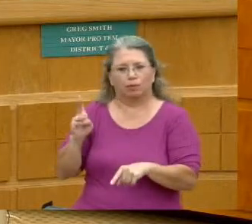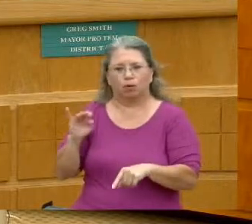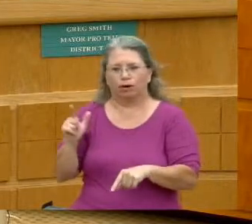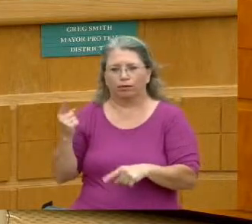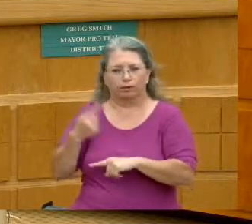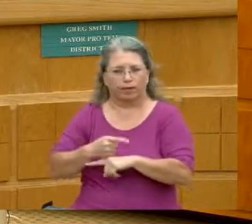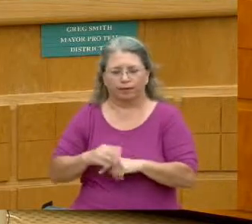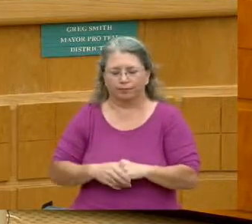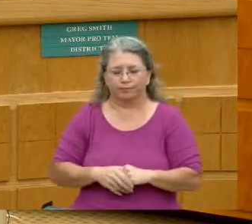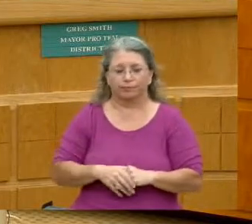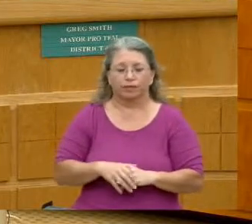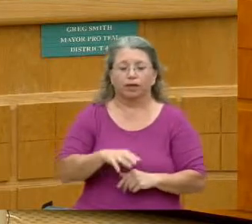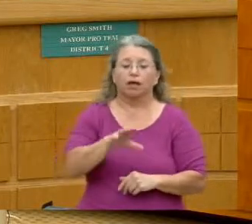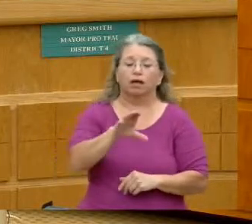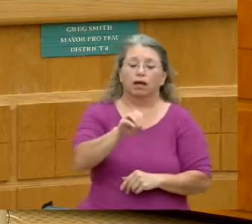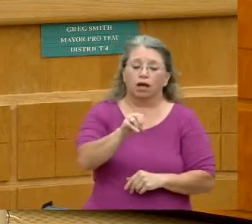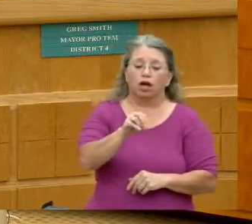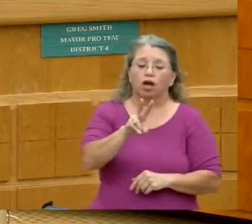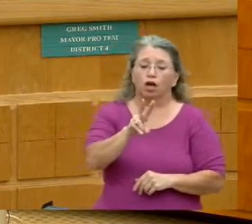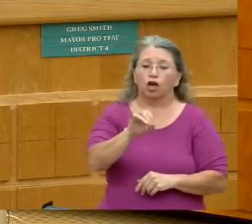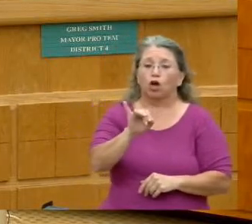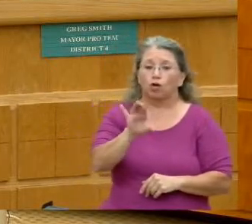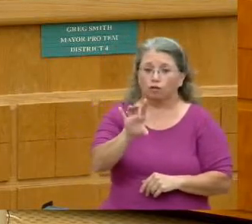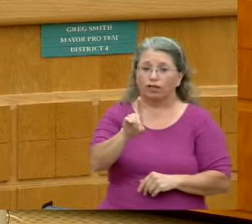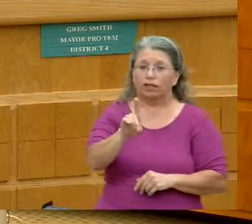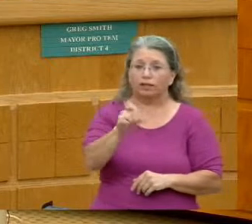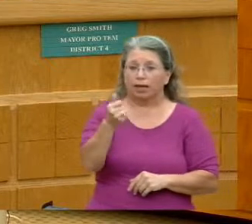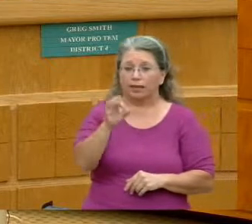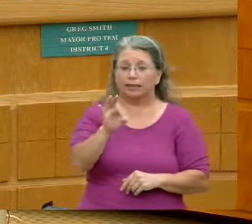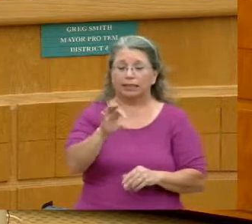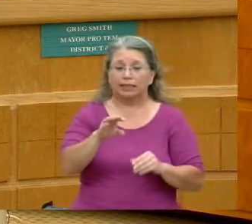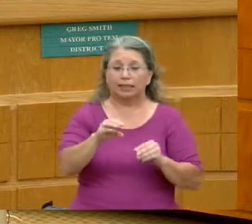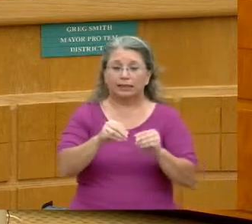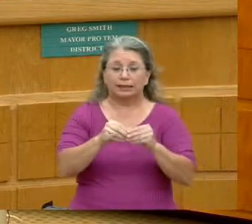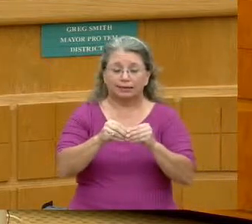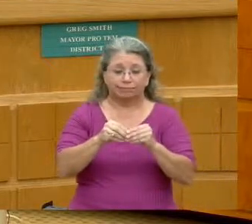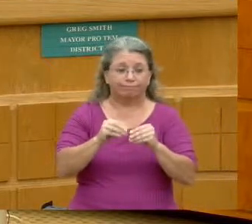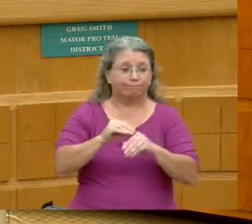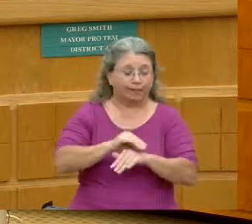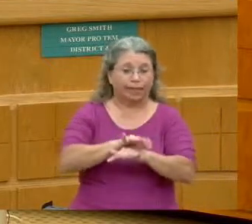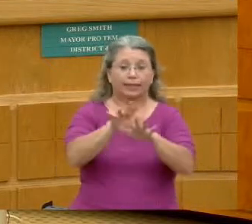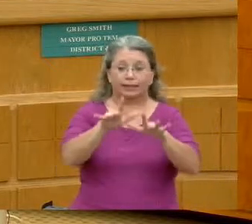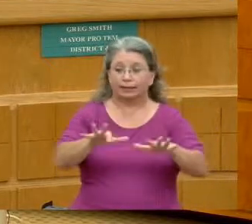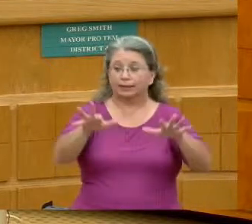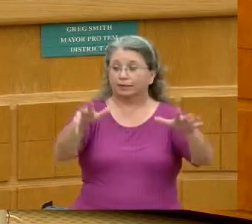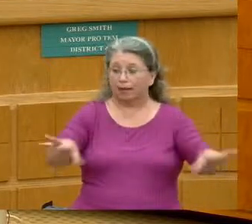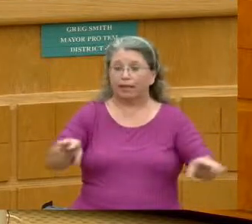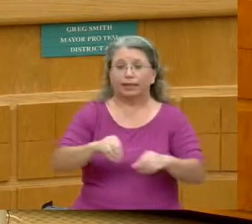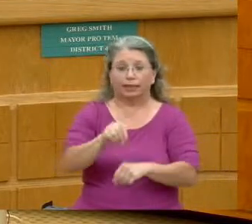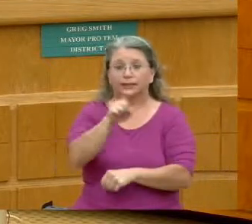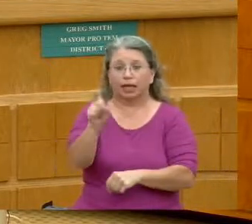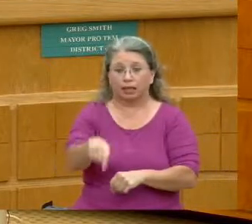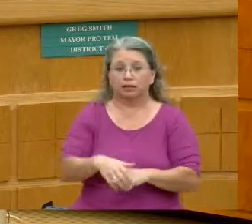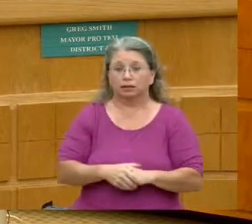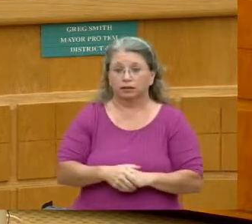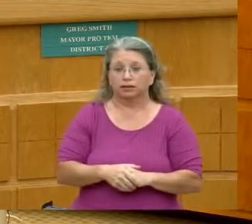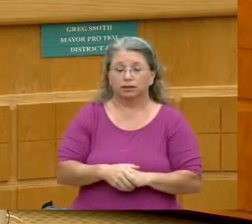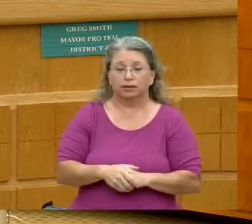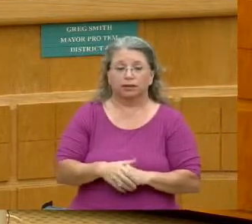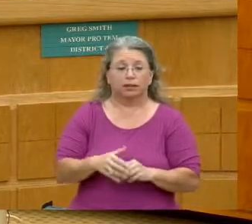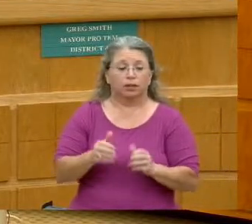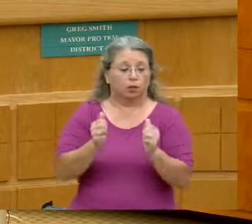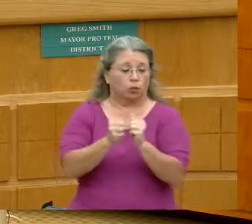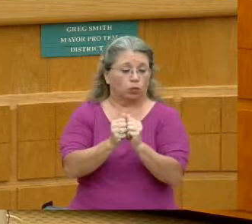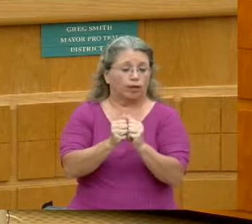COVID-19 is expanding in South Texas. I'm saying this despite the model saying that it's not expanding. I think that with the data that we're seeing with the increases in number of